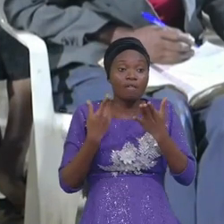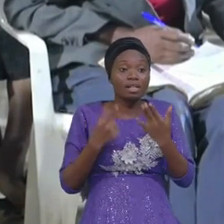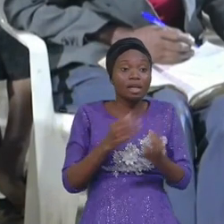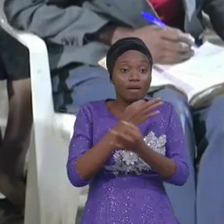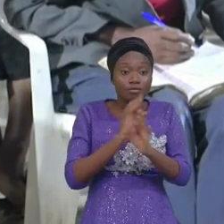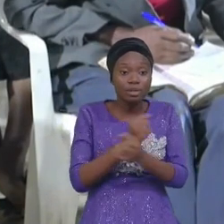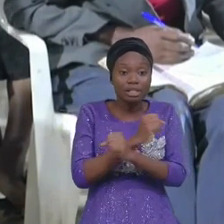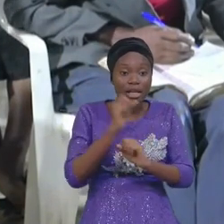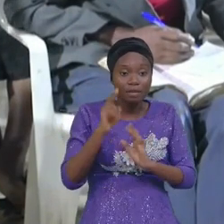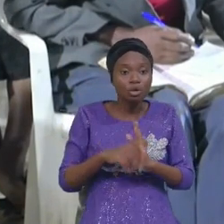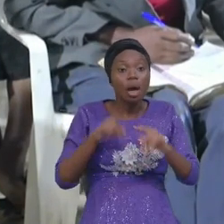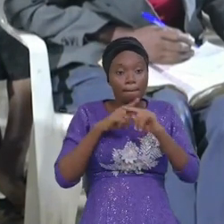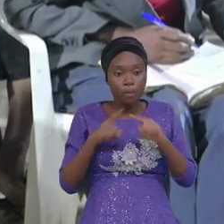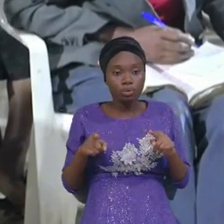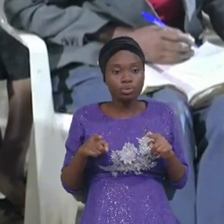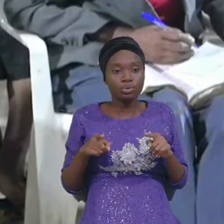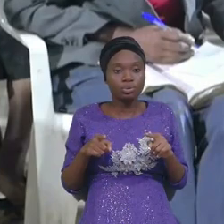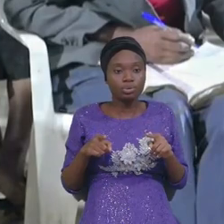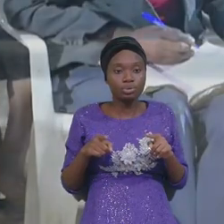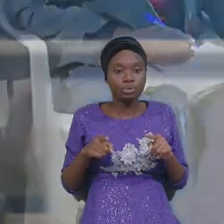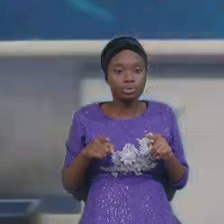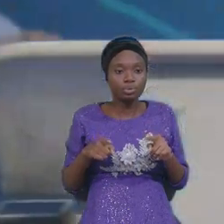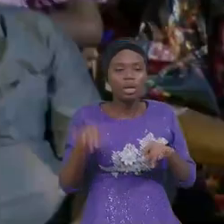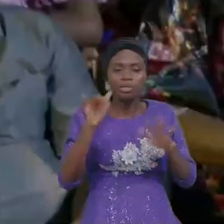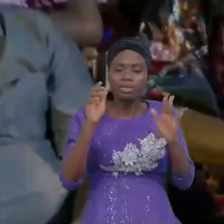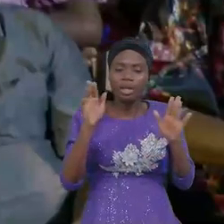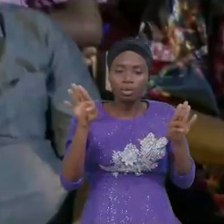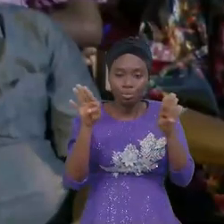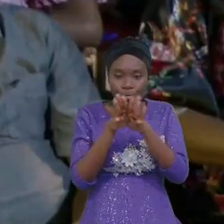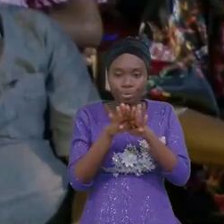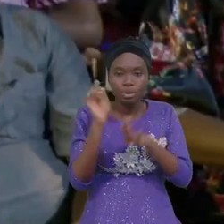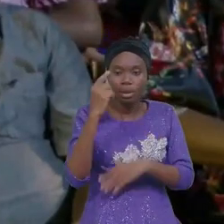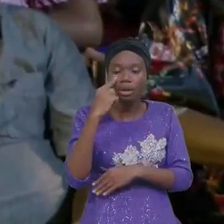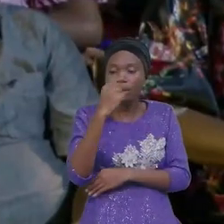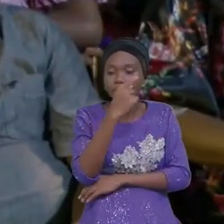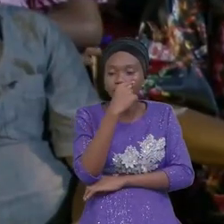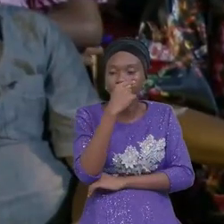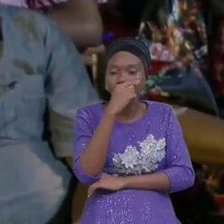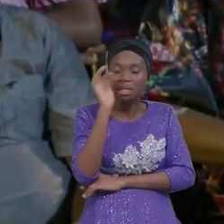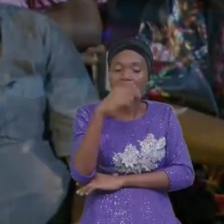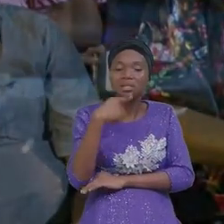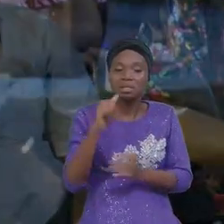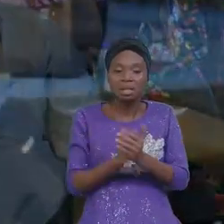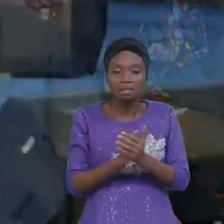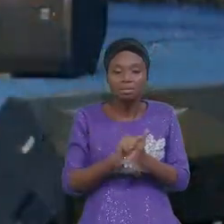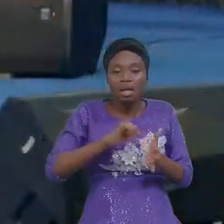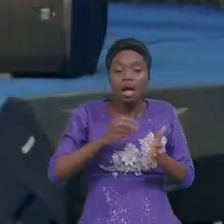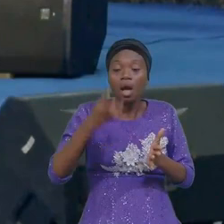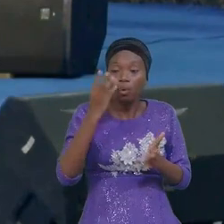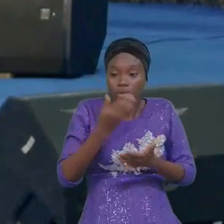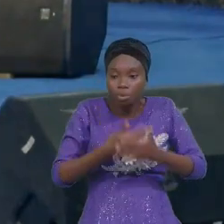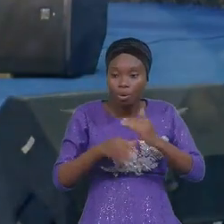salvation. But they close their eyes. They say, I was born in